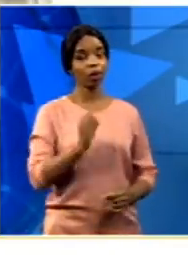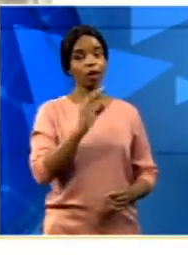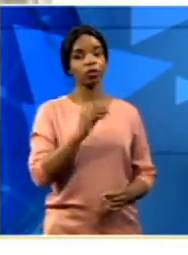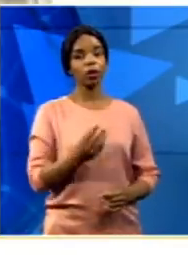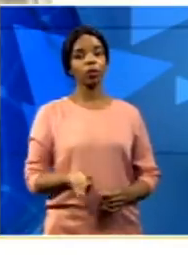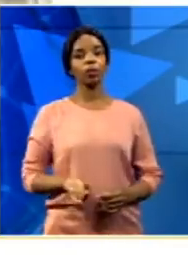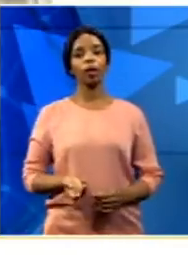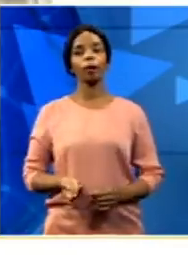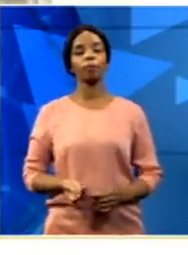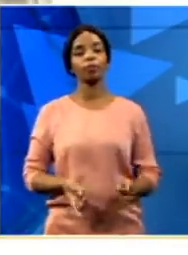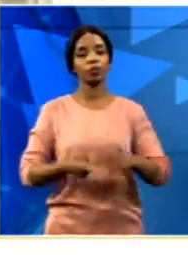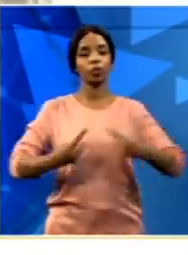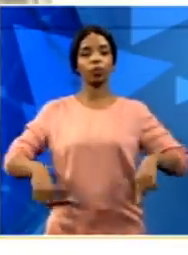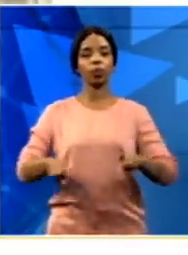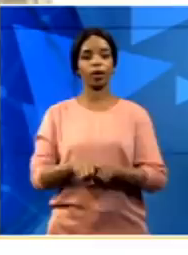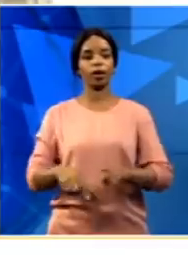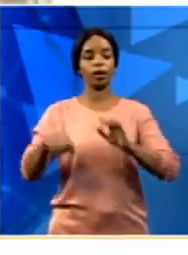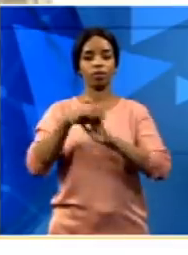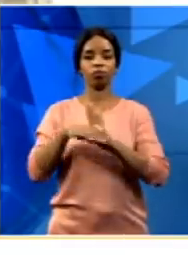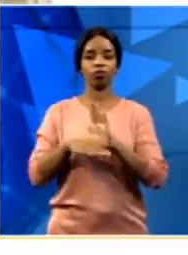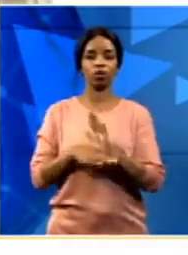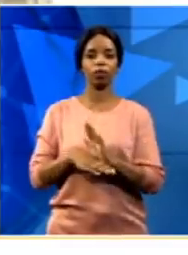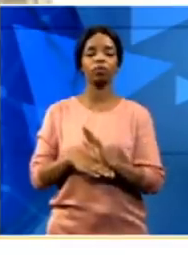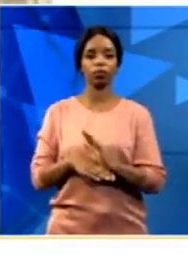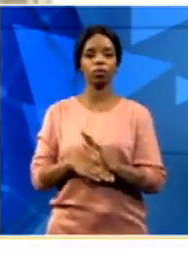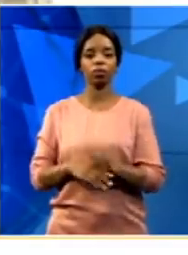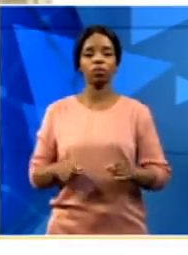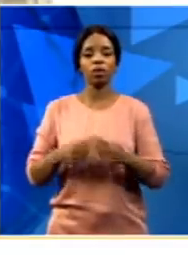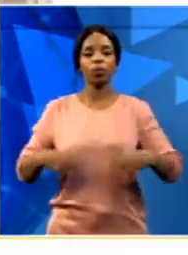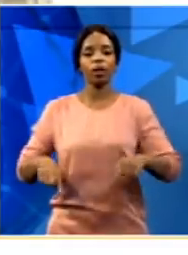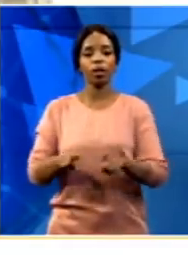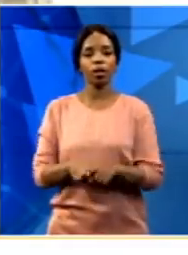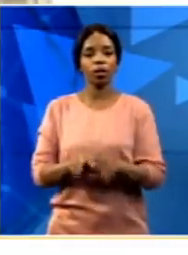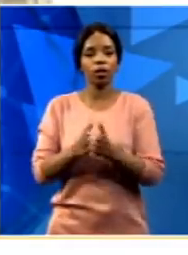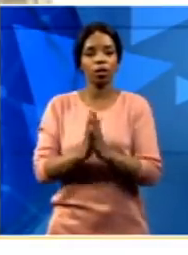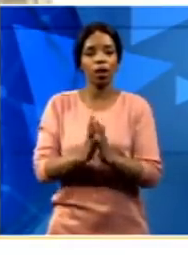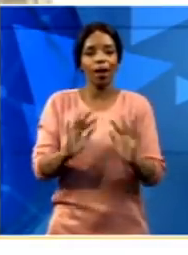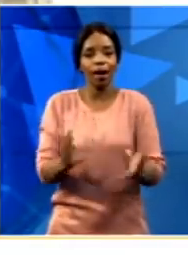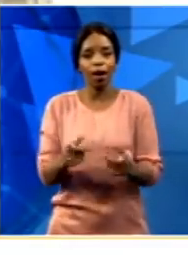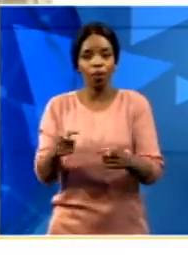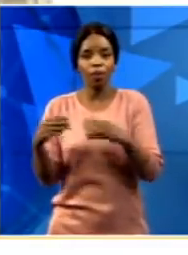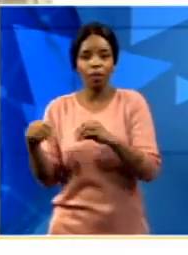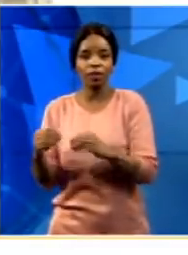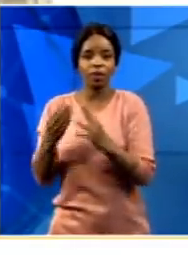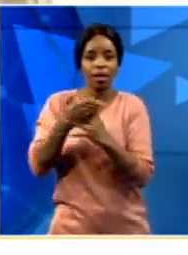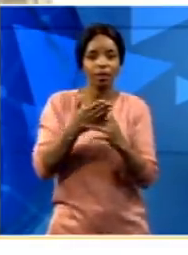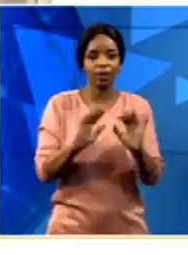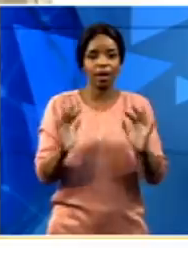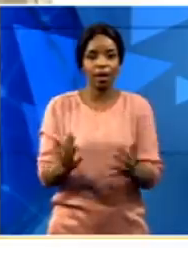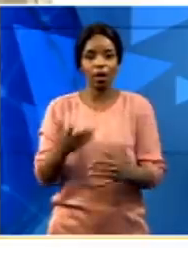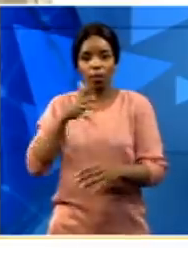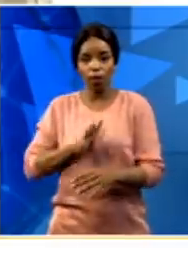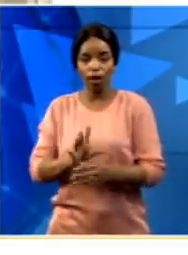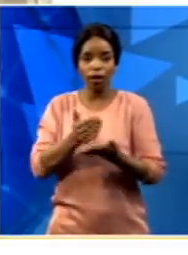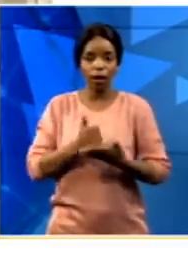that we as a program have been inundated with requests on how businesses can access relief packages. I can only imagine how you've